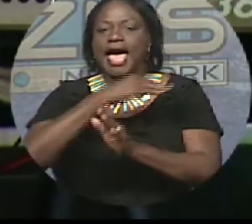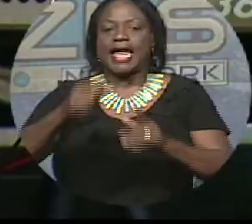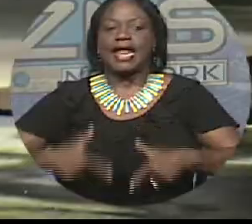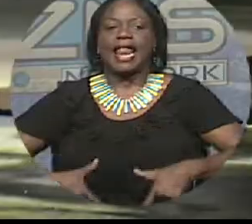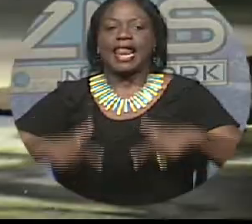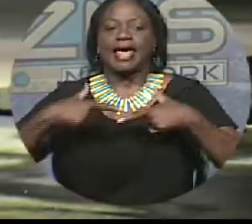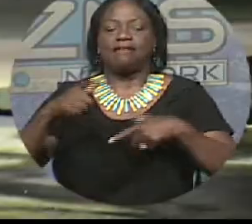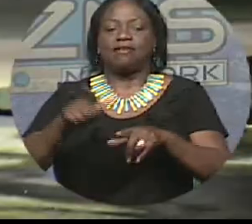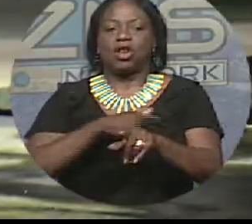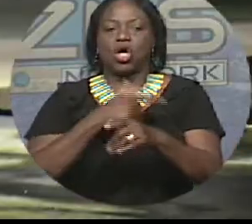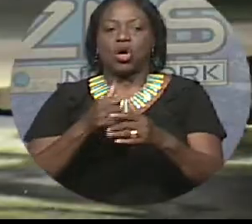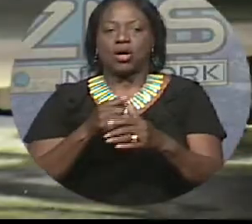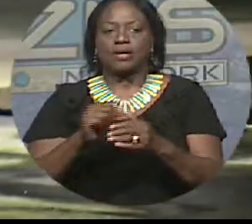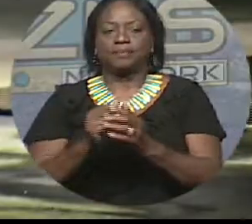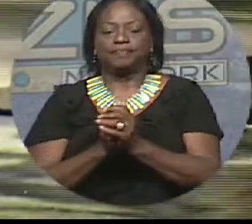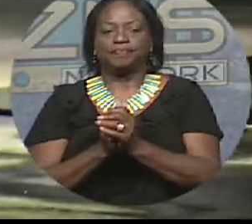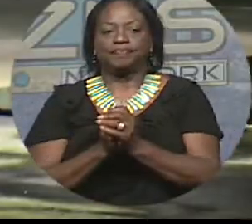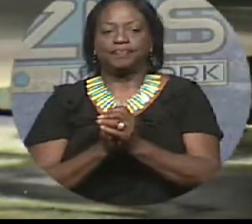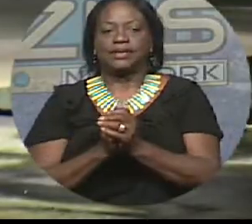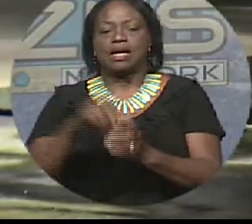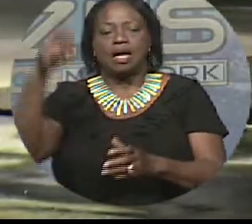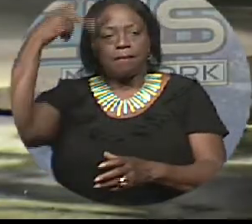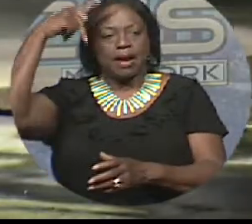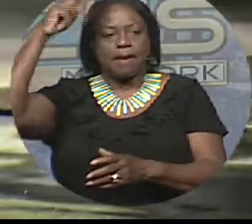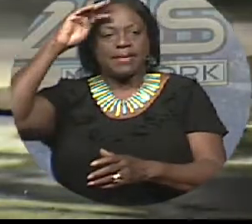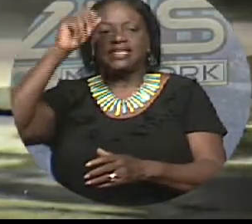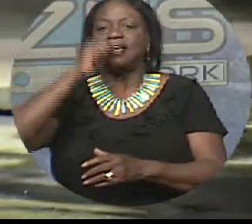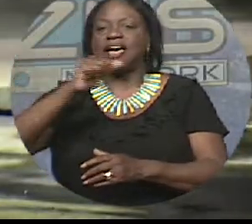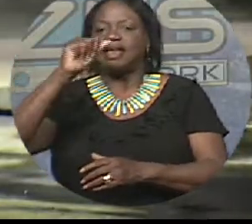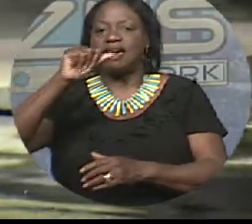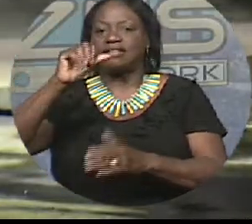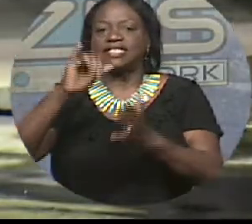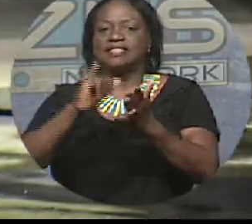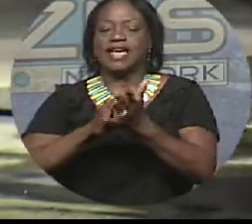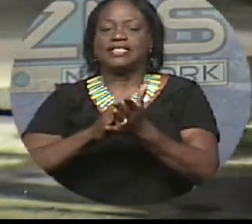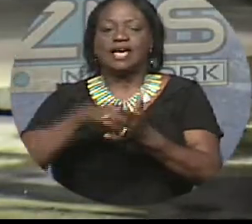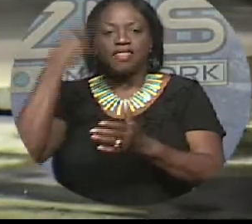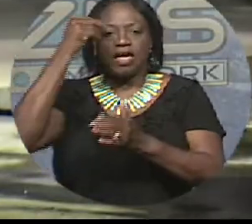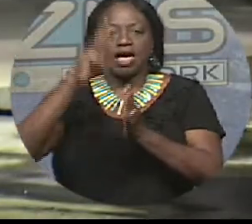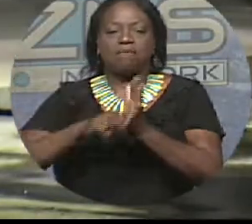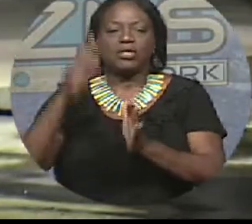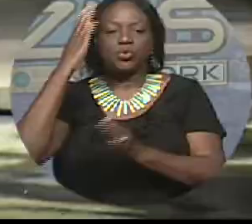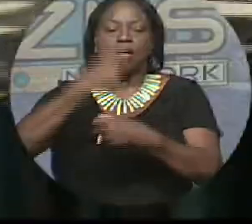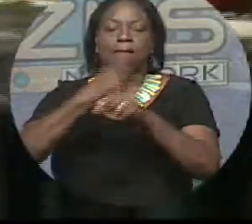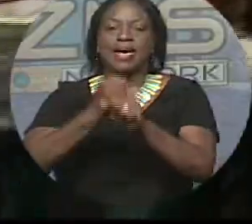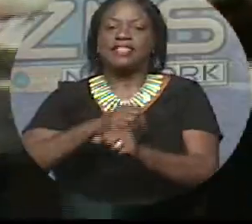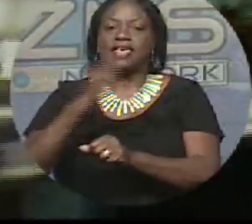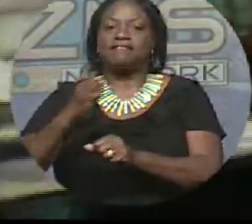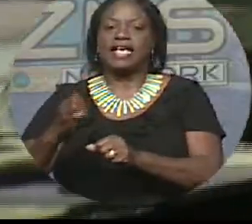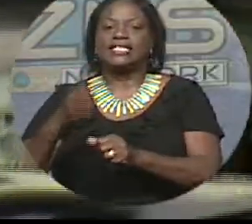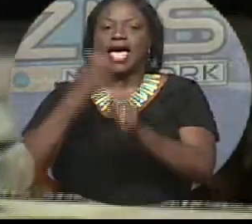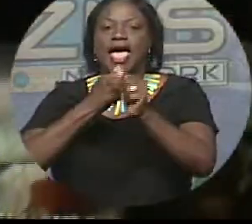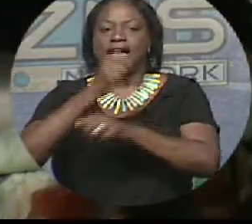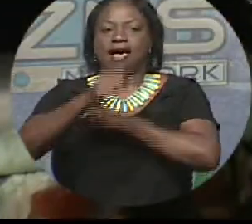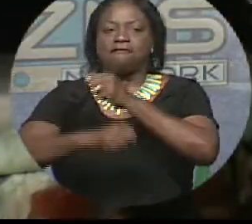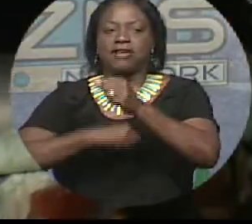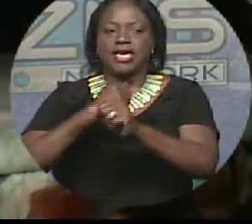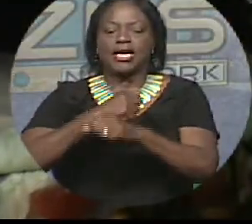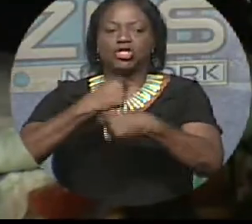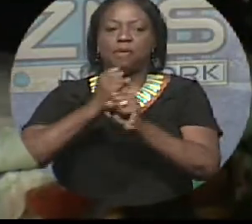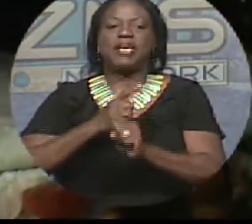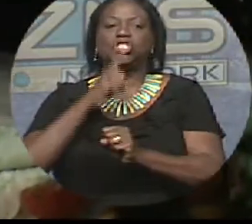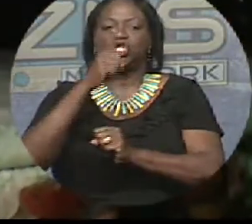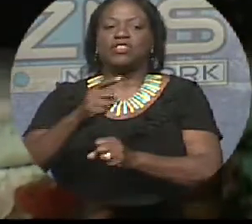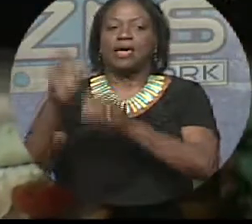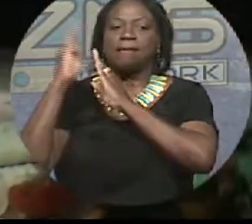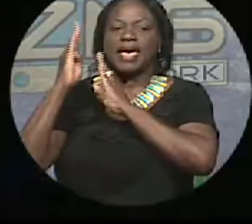work. The Prime Minister announced that his government intends to make the event an annual one to ensure those Bahamians